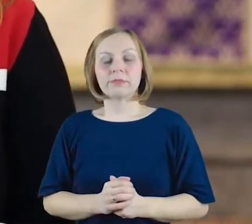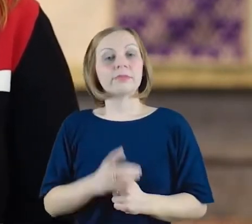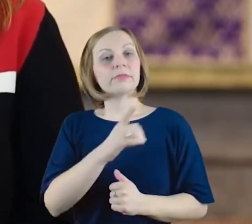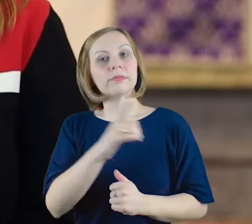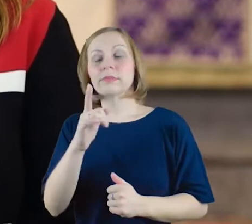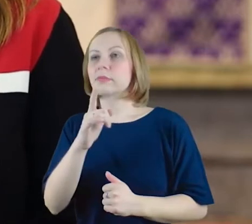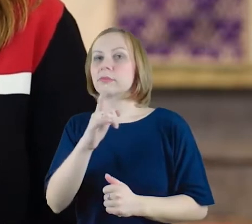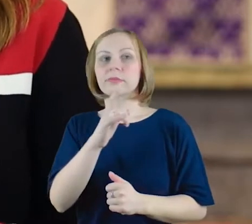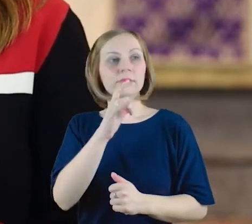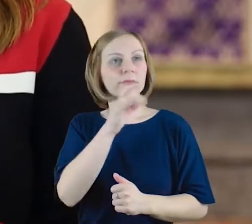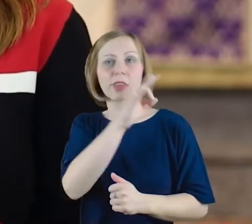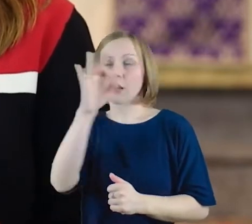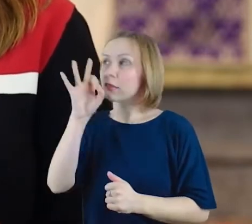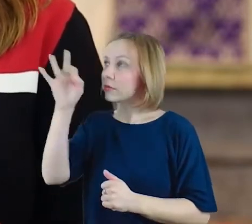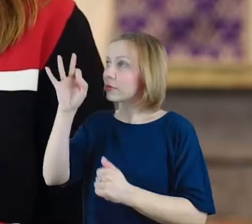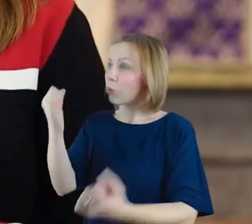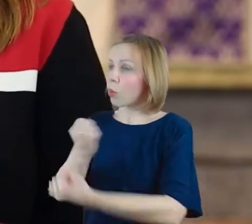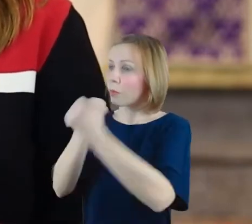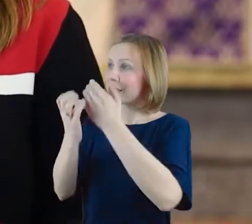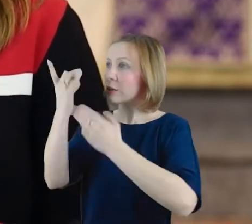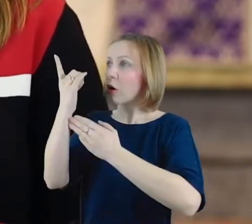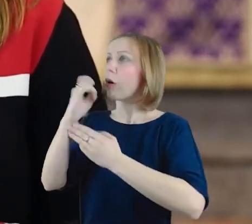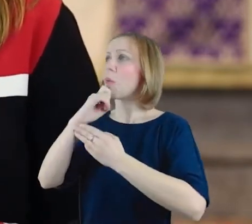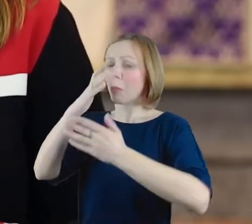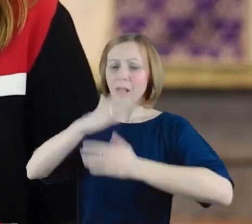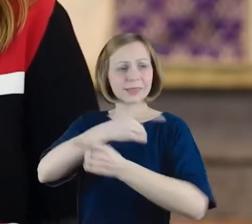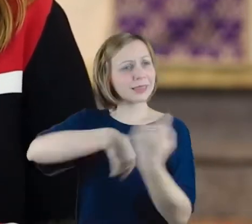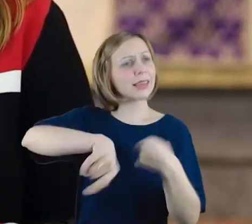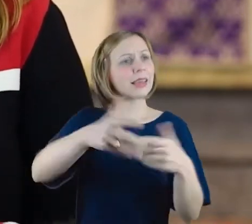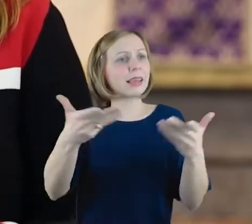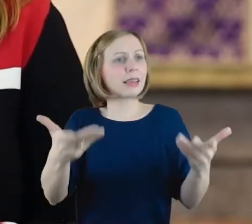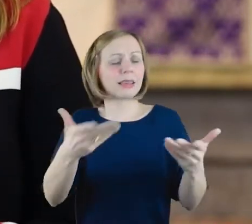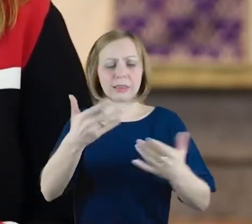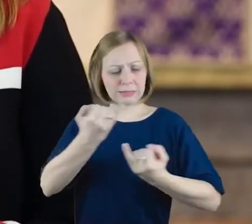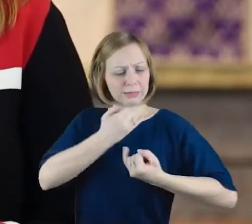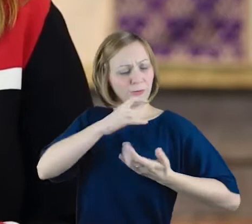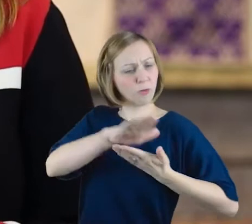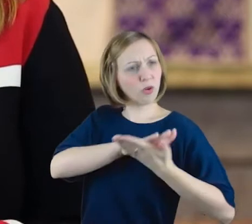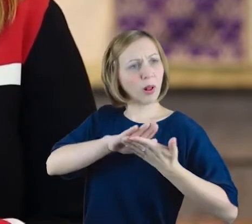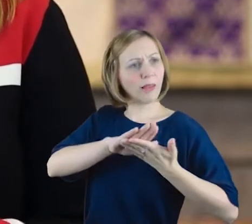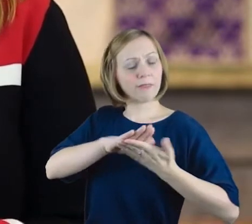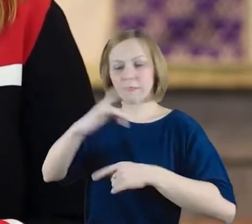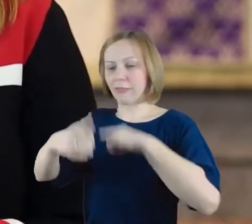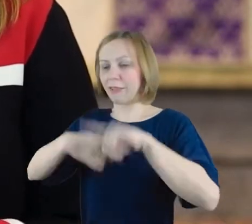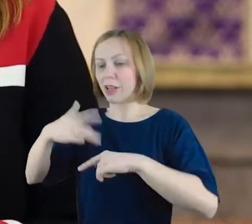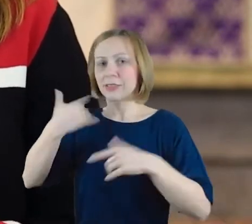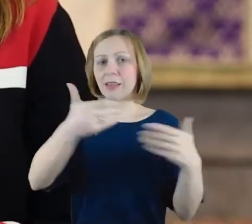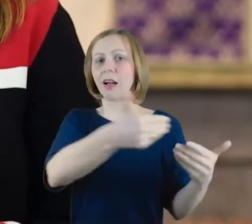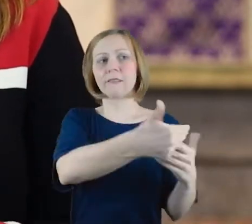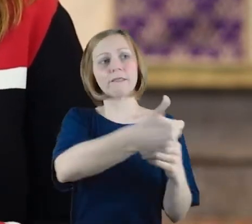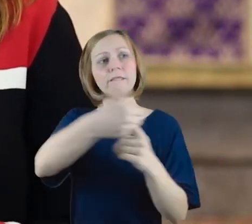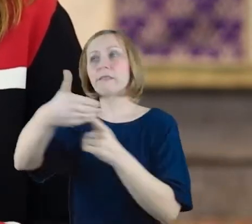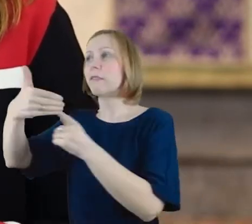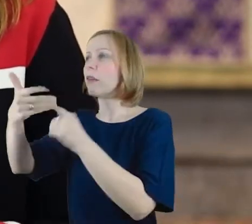So may Almighty God have mercy on us, forgive us our sins, and bring us to everlasting life. Through Jesus Christ